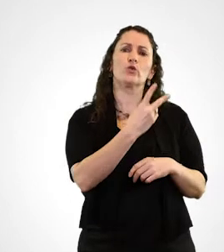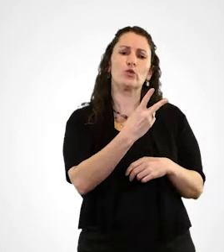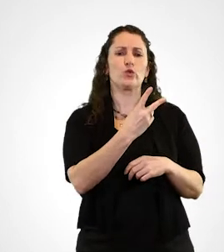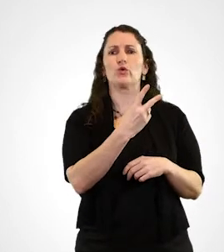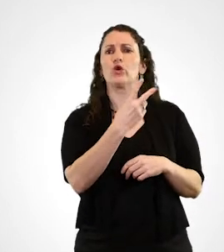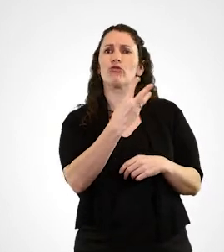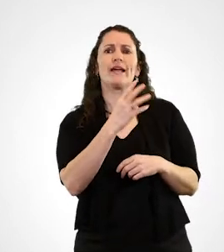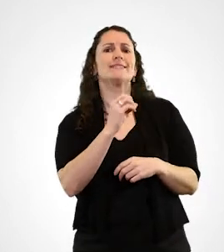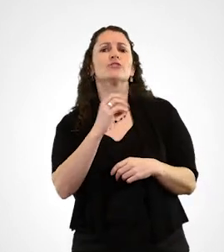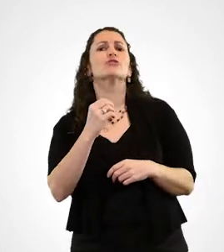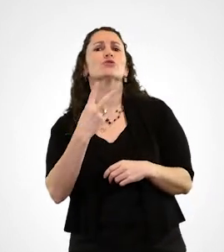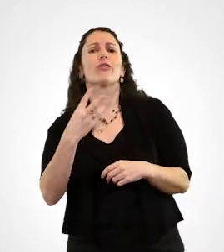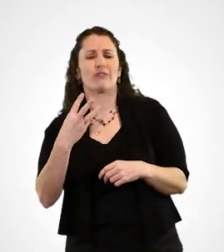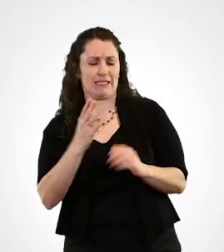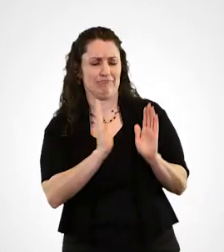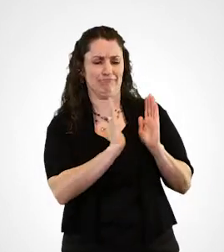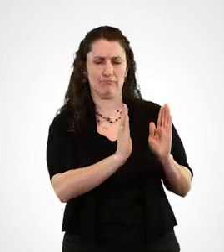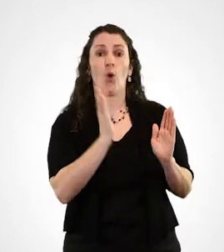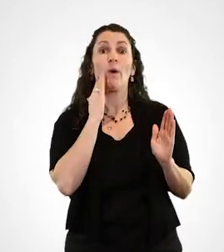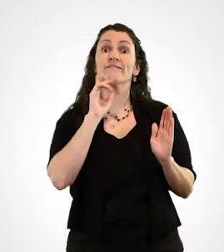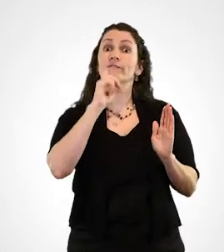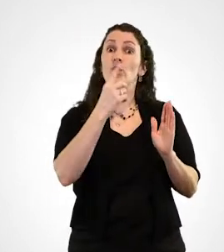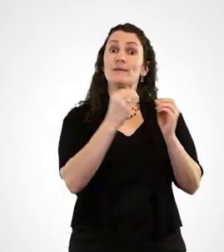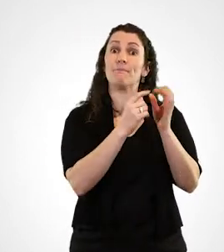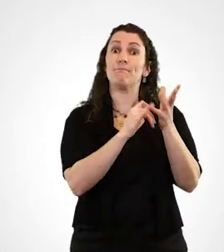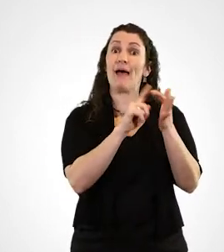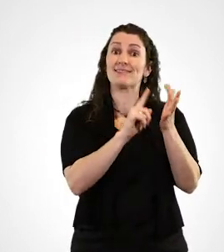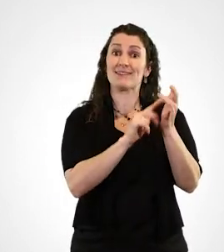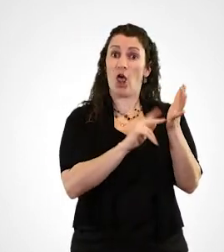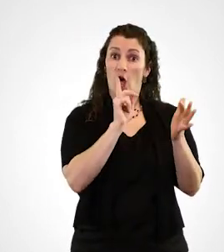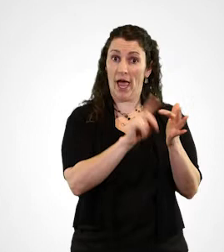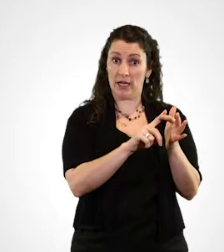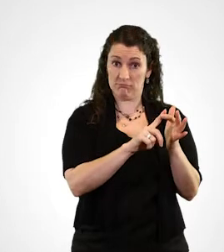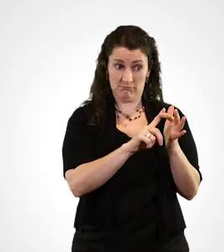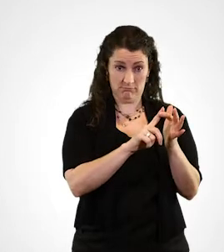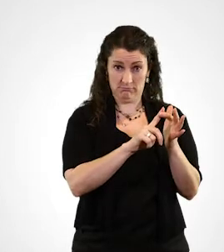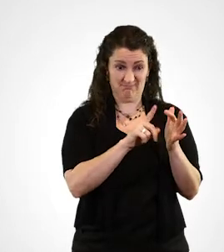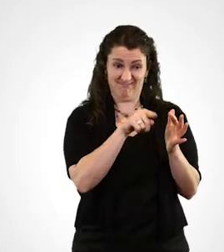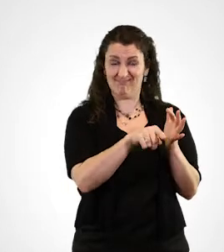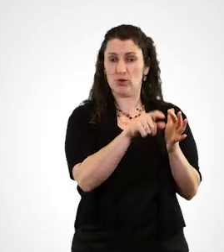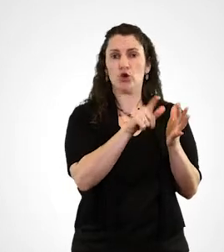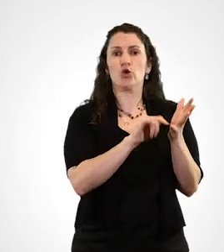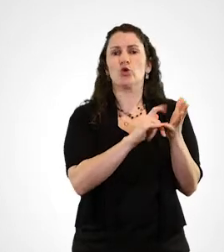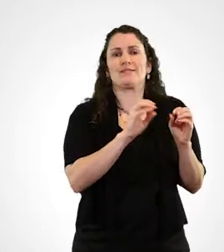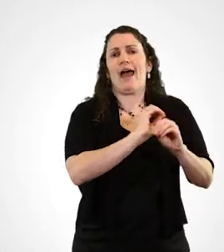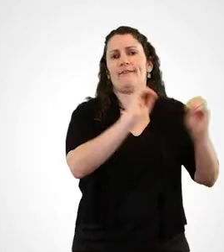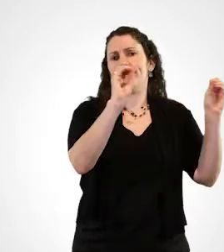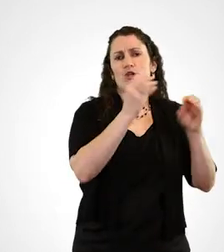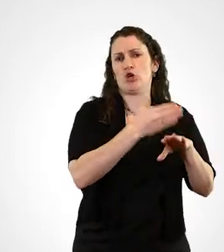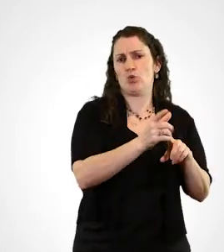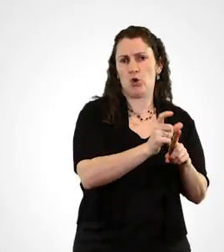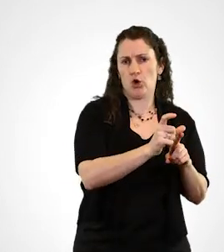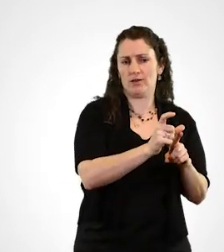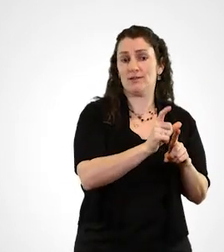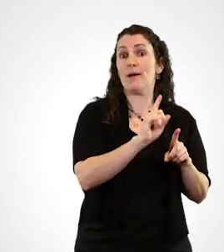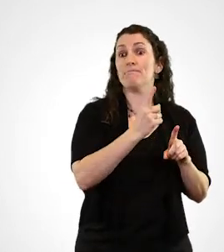120023 is the child's number. At pre-intervention did not use any of the new words, but at post-intervention